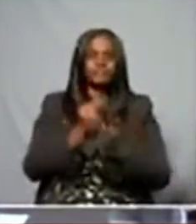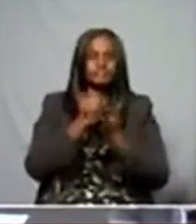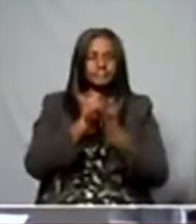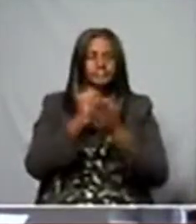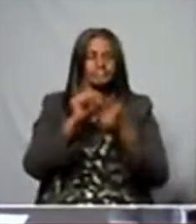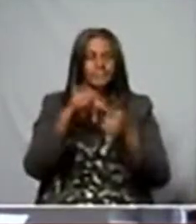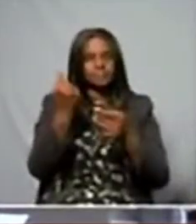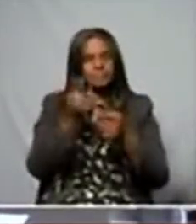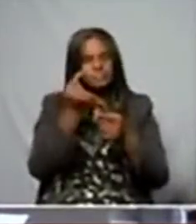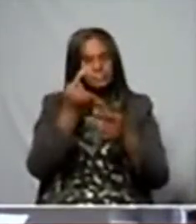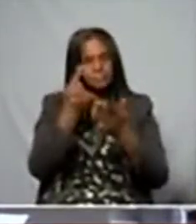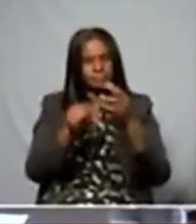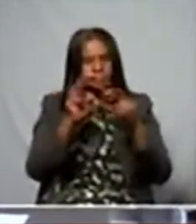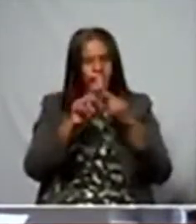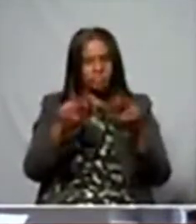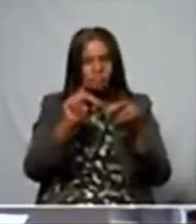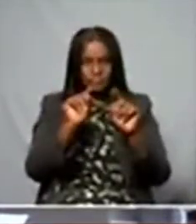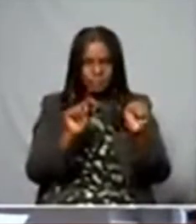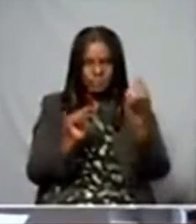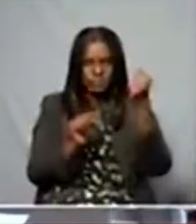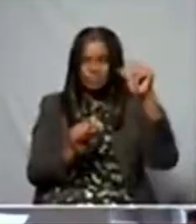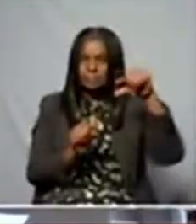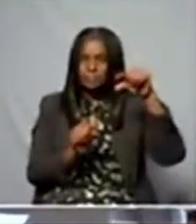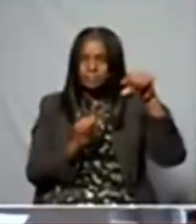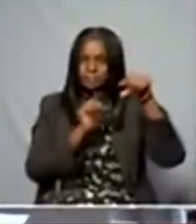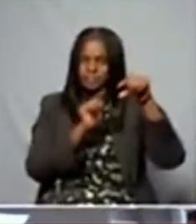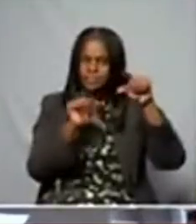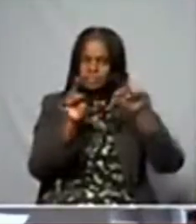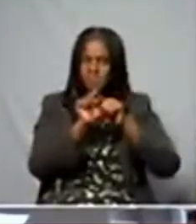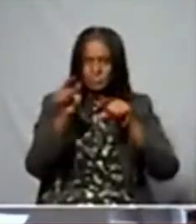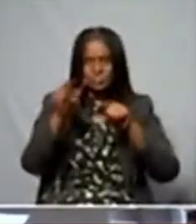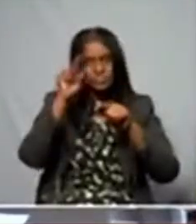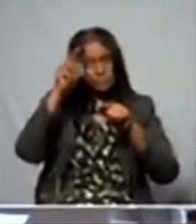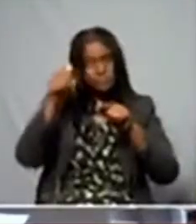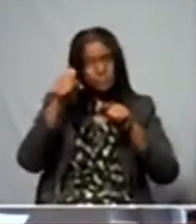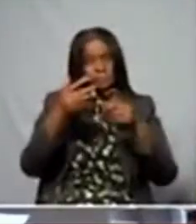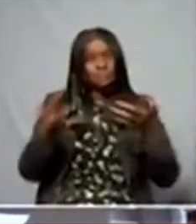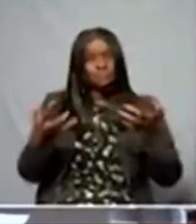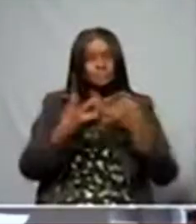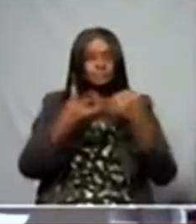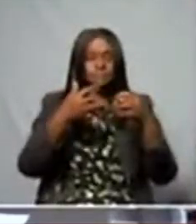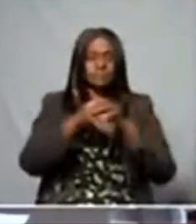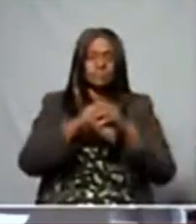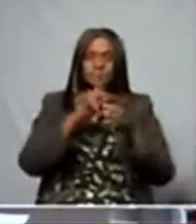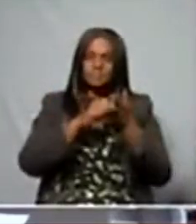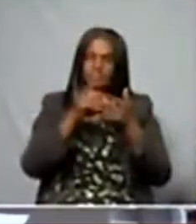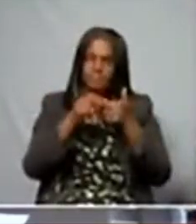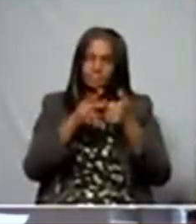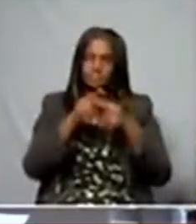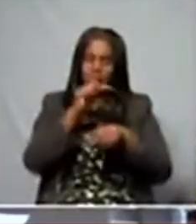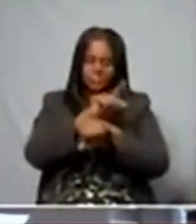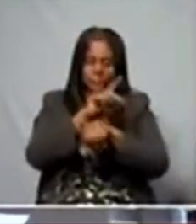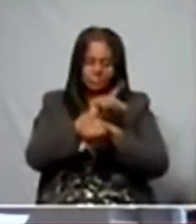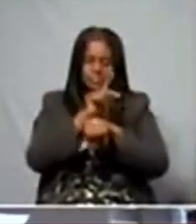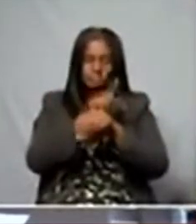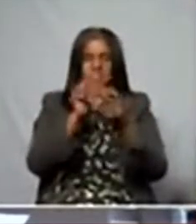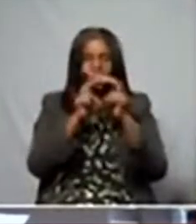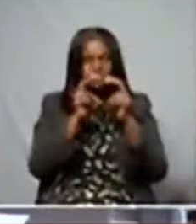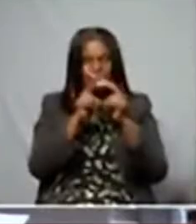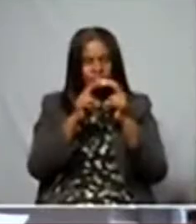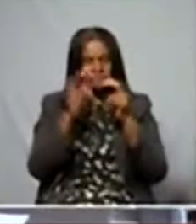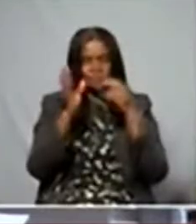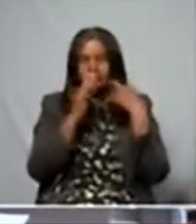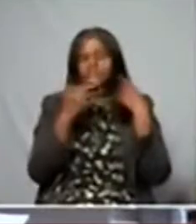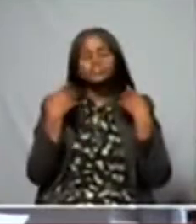basically, Chair, the first quarter, the ministry engages into project contracts